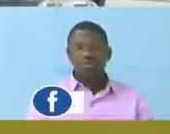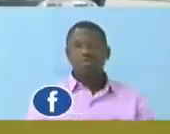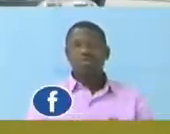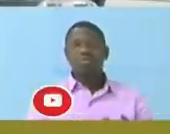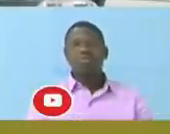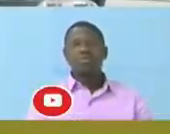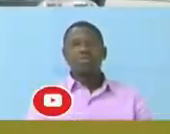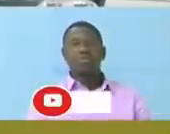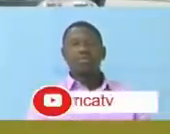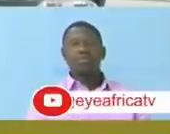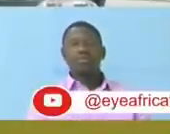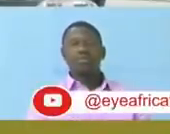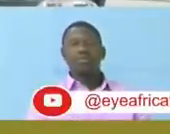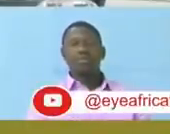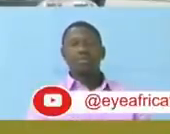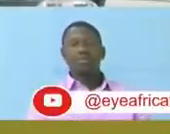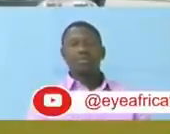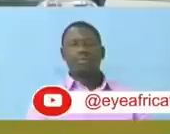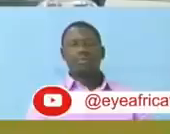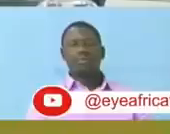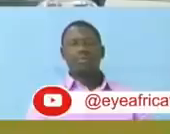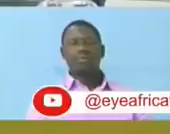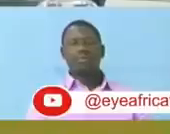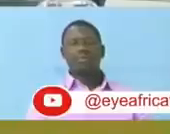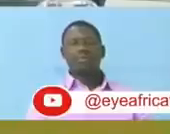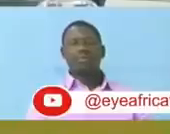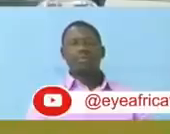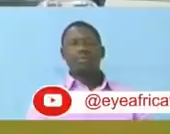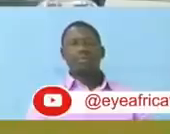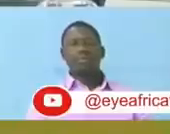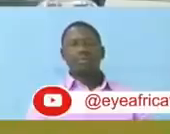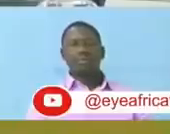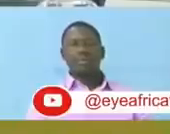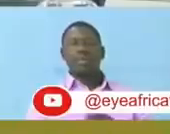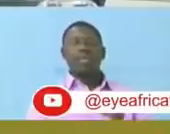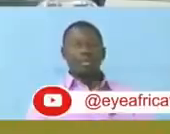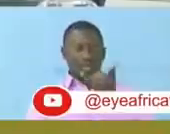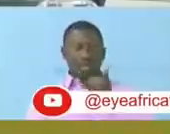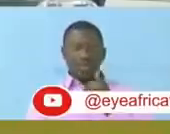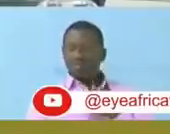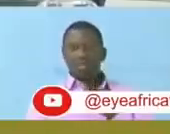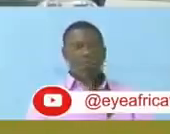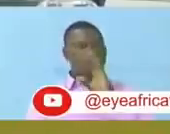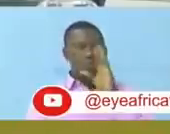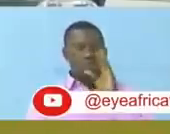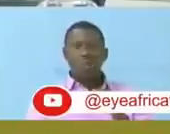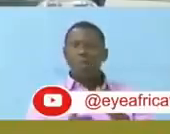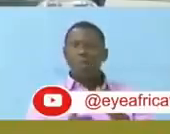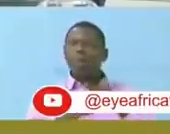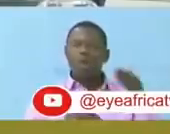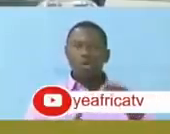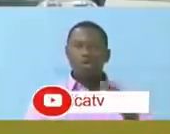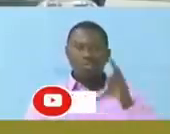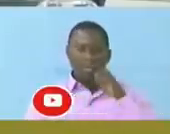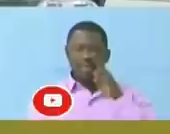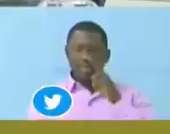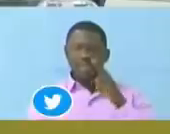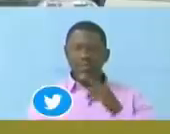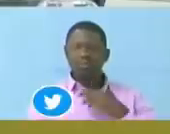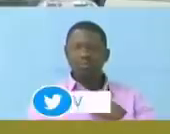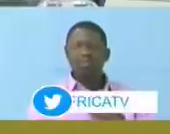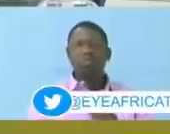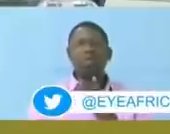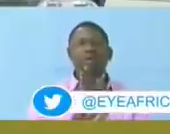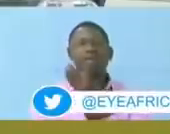much to get the person out. Ha, mung kuba tamandi